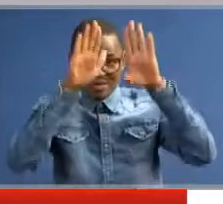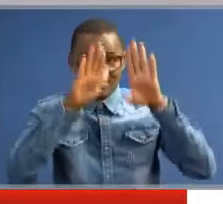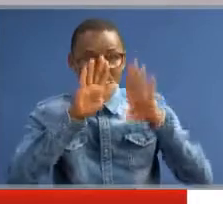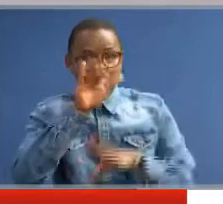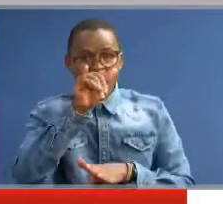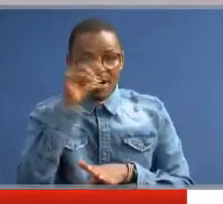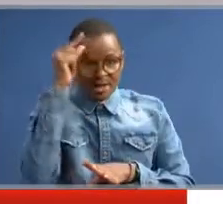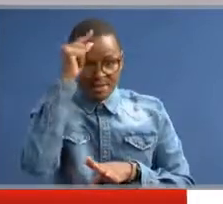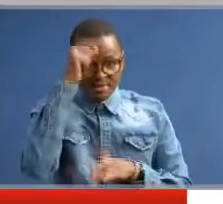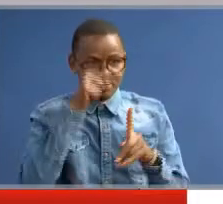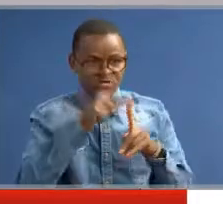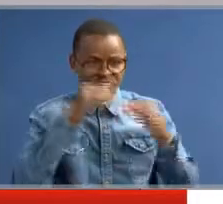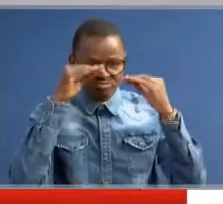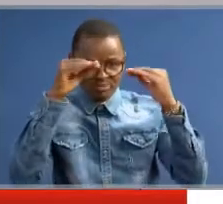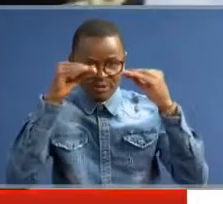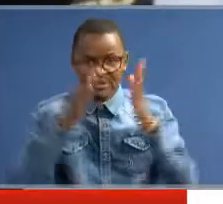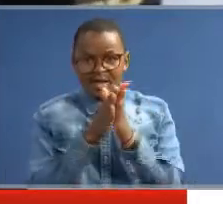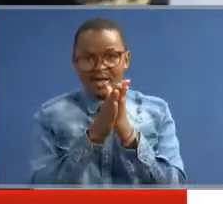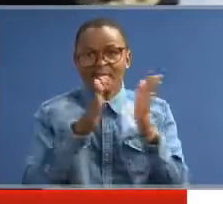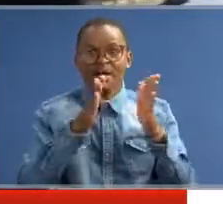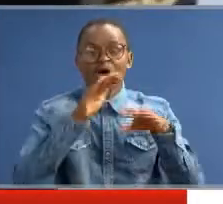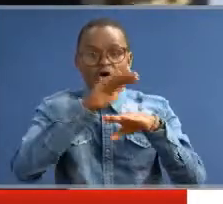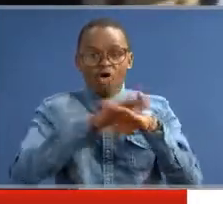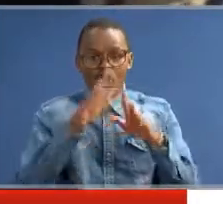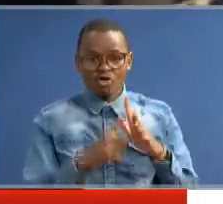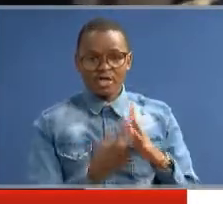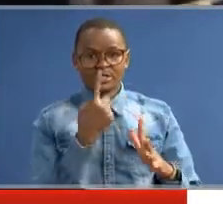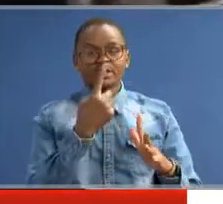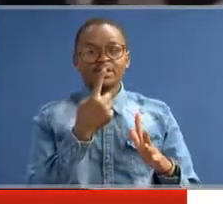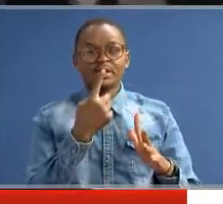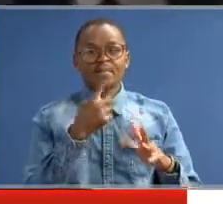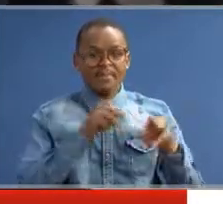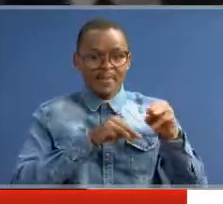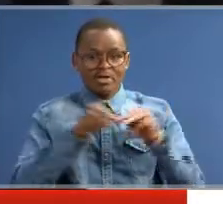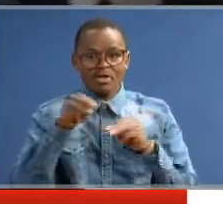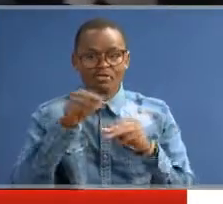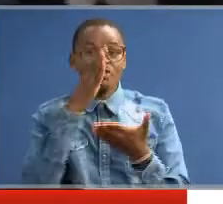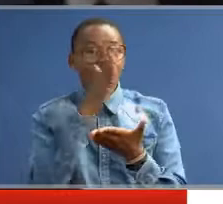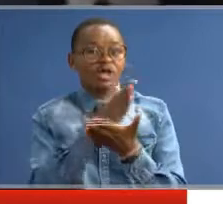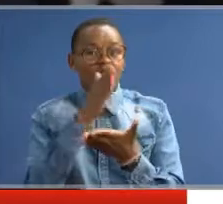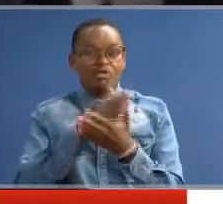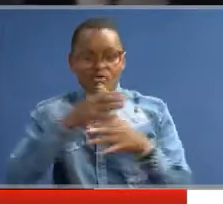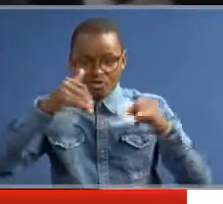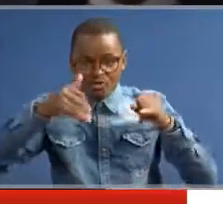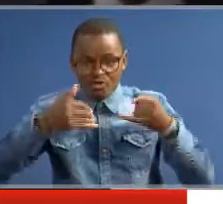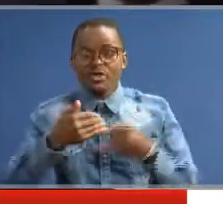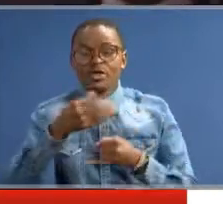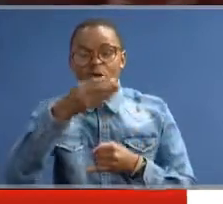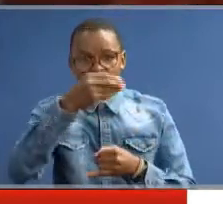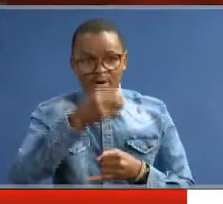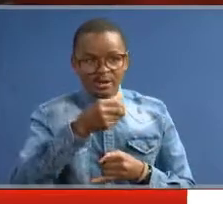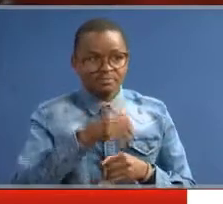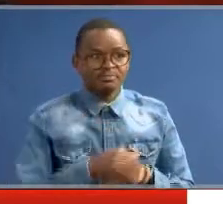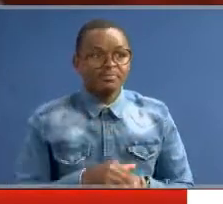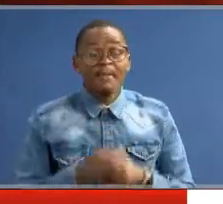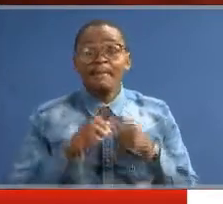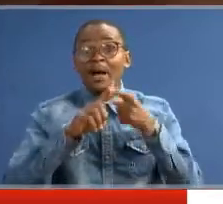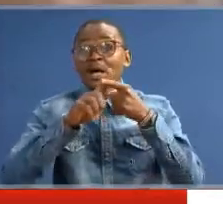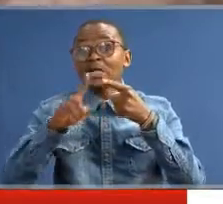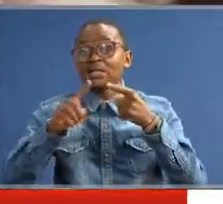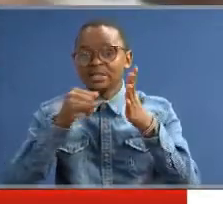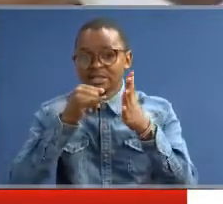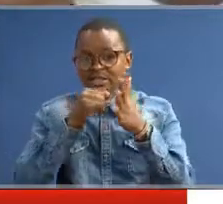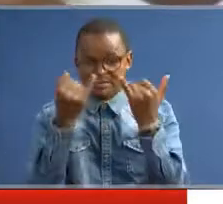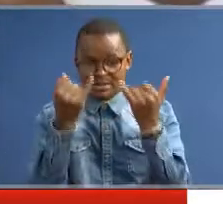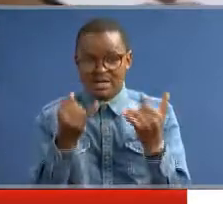by the government to sensitize the public on the launch and the method of checking the authenticity of the new generation notes. However, it